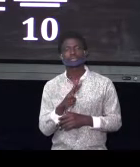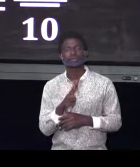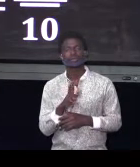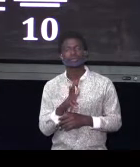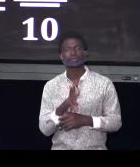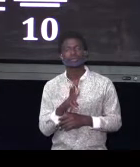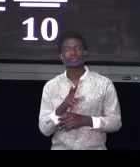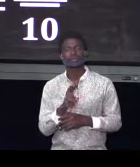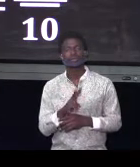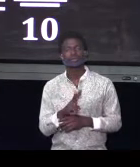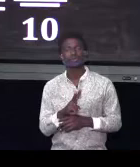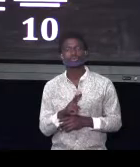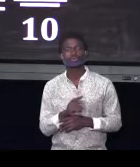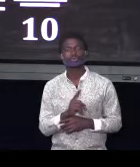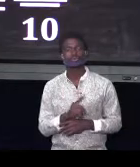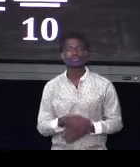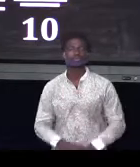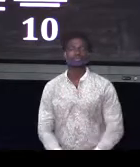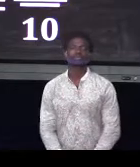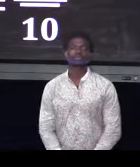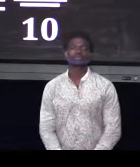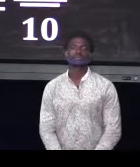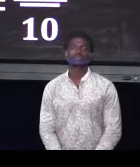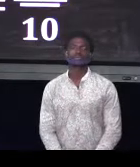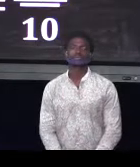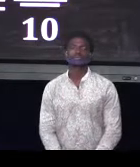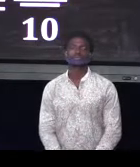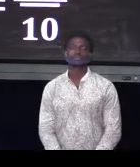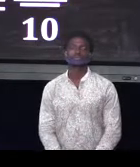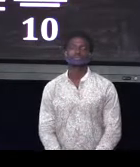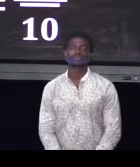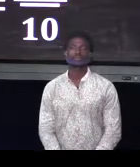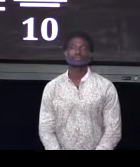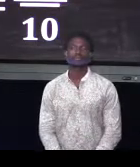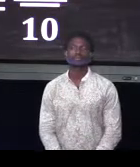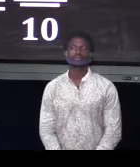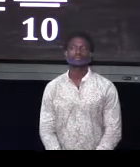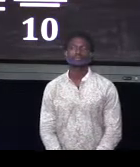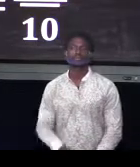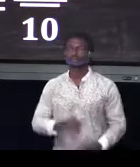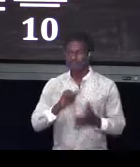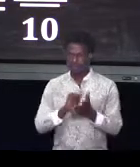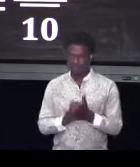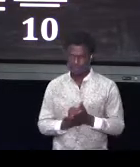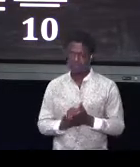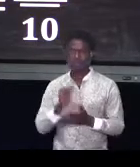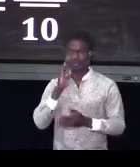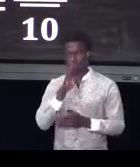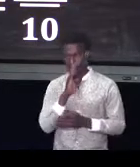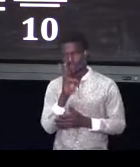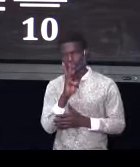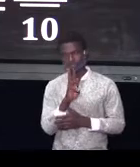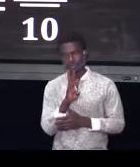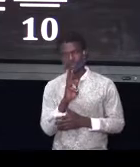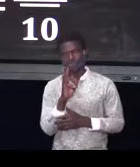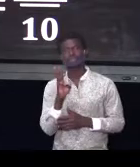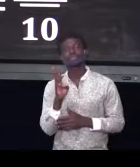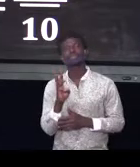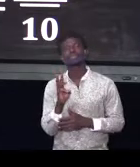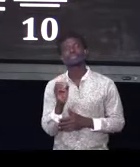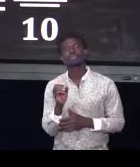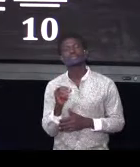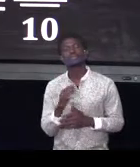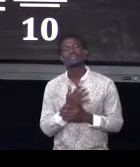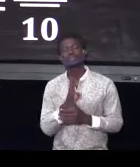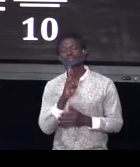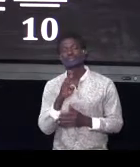5, 4, 3, 2, and 1. Let's check it out. That, my friend, will be 6. 60 divided